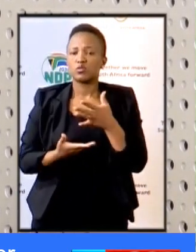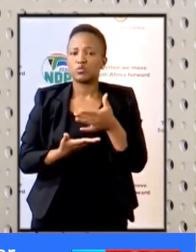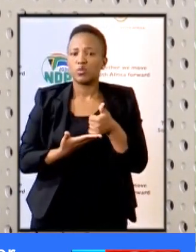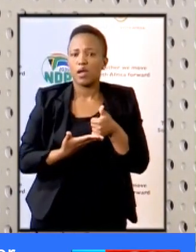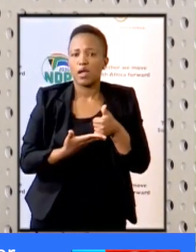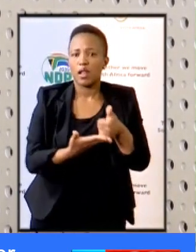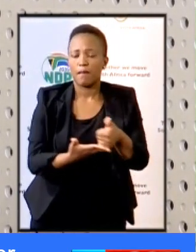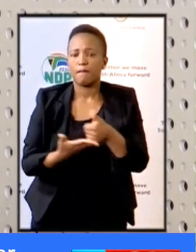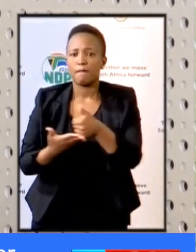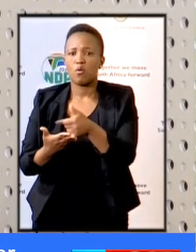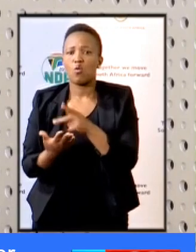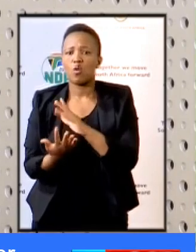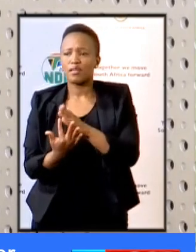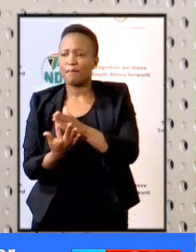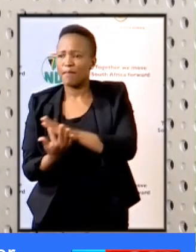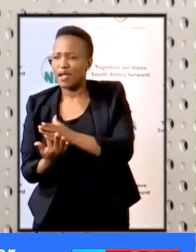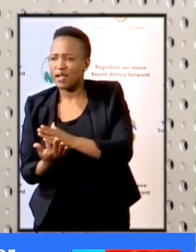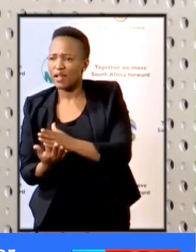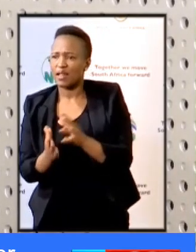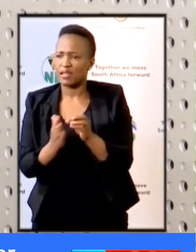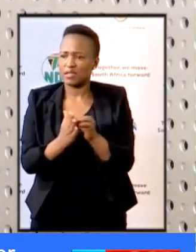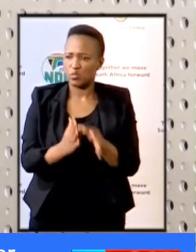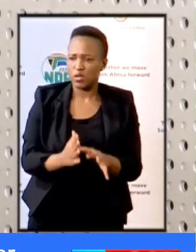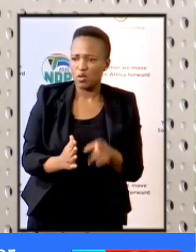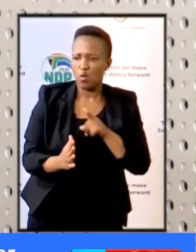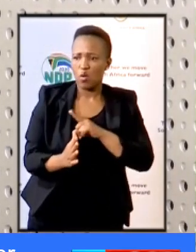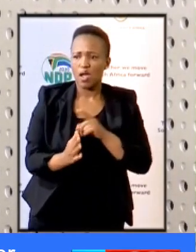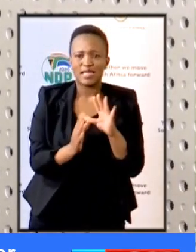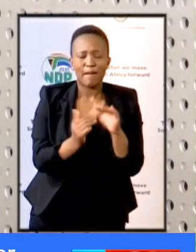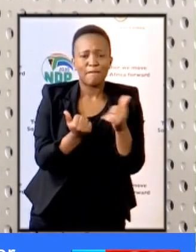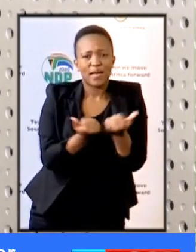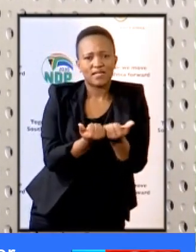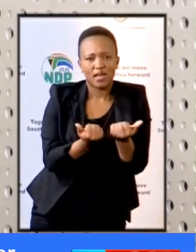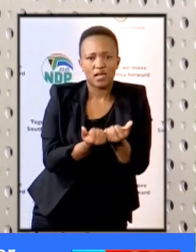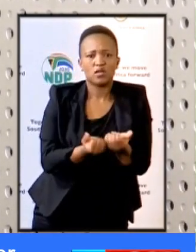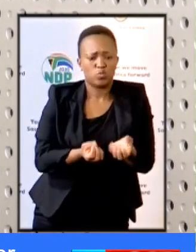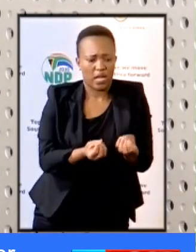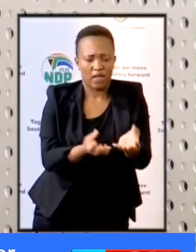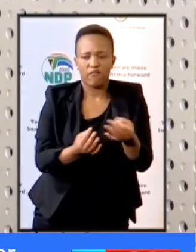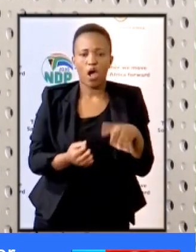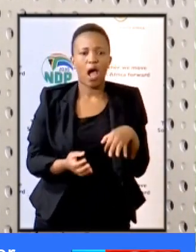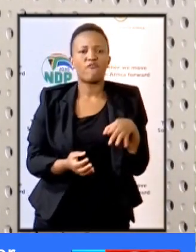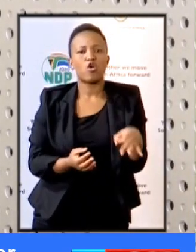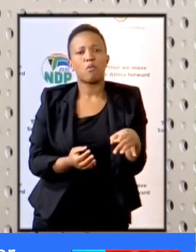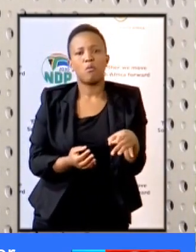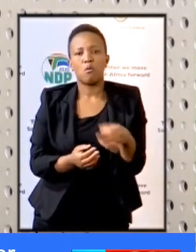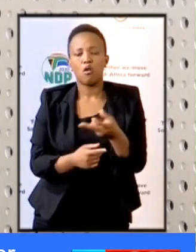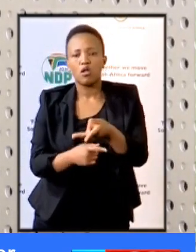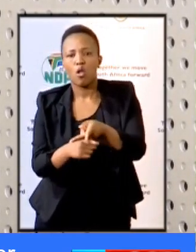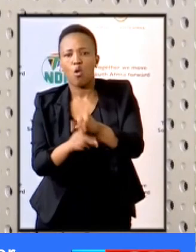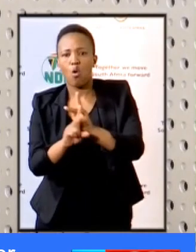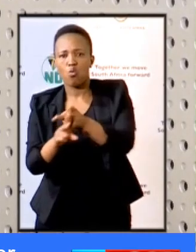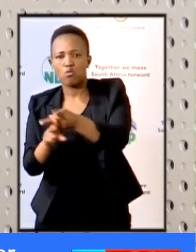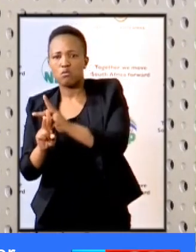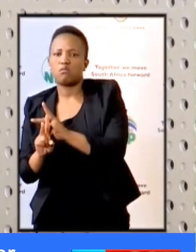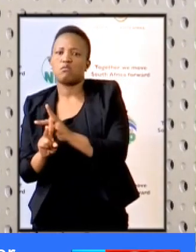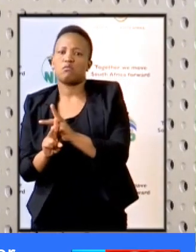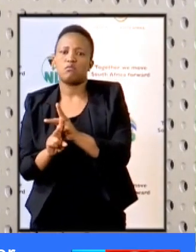missing middle students with affordable loans. That's what it would be. It would have to involve the banks and so